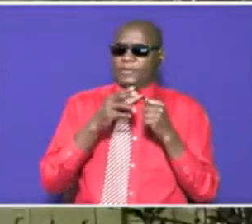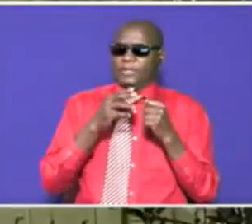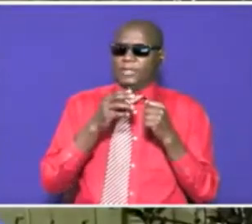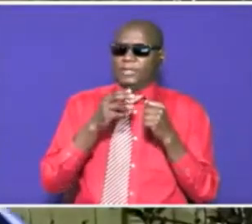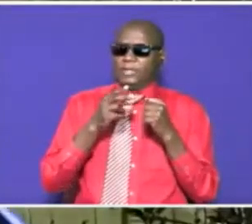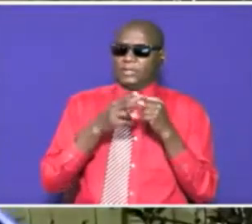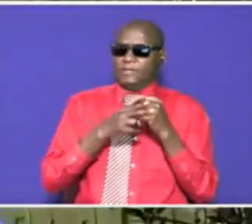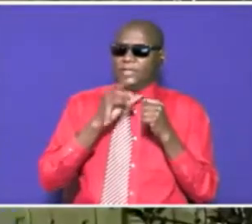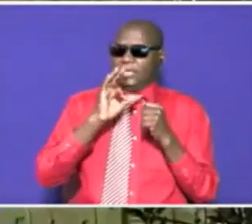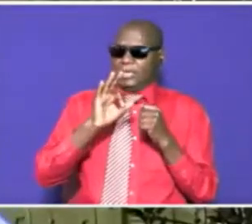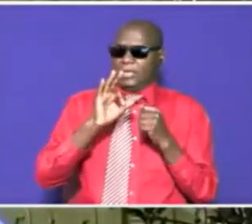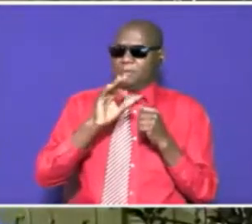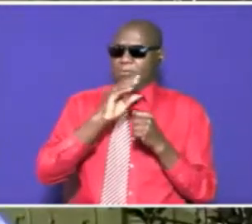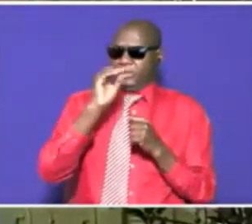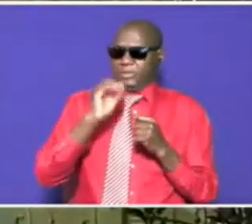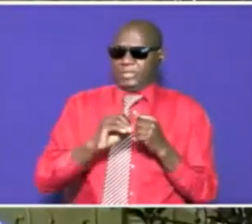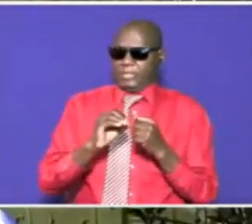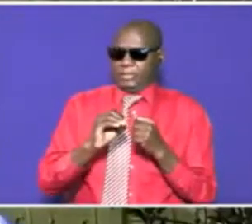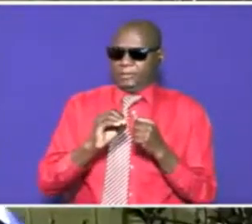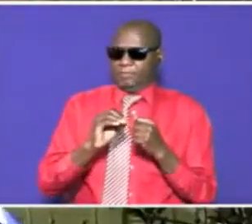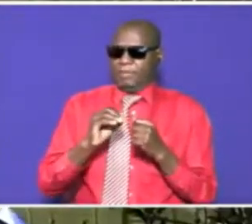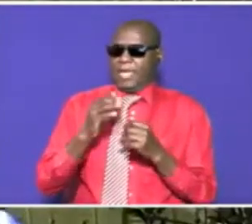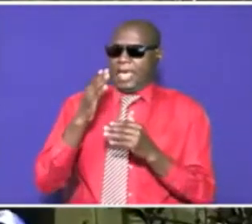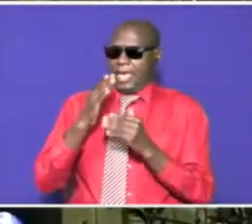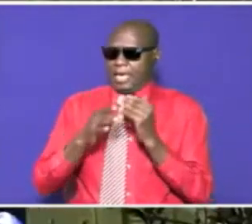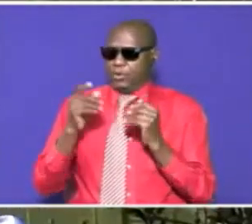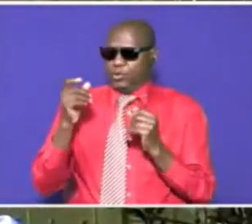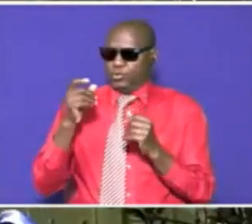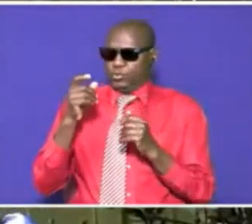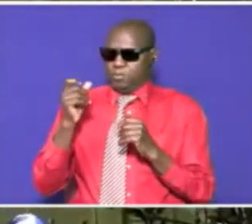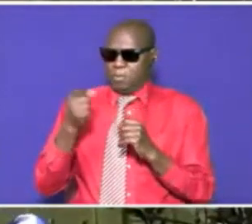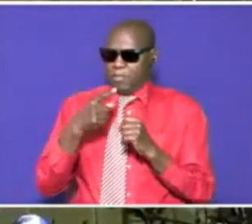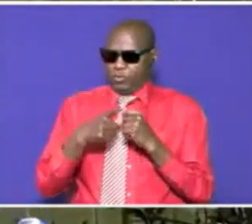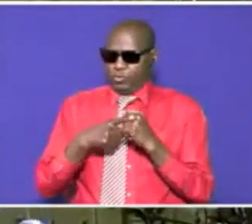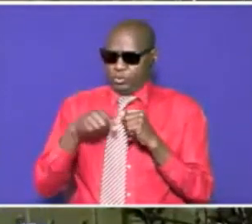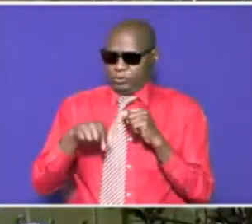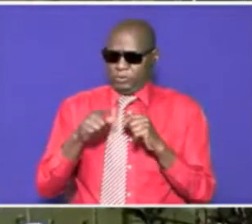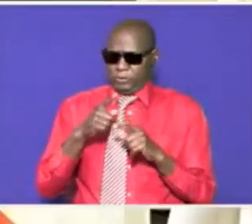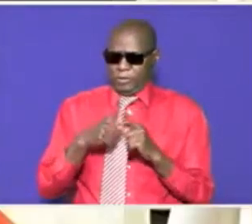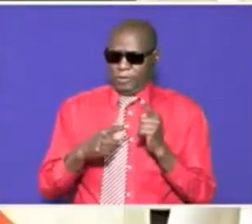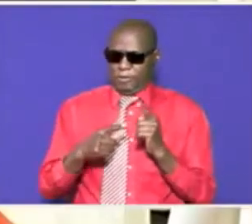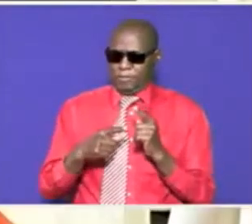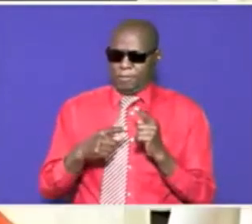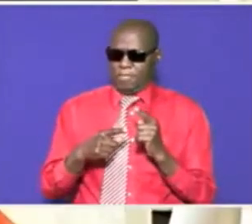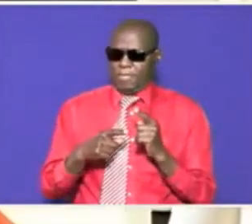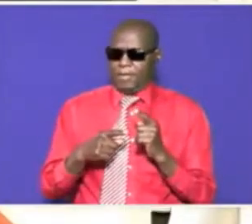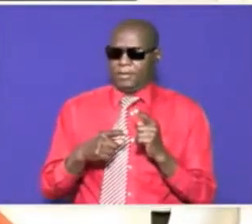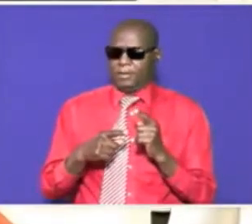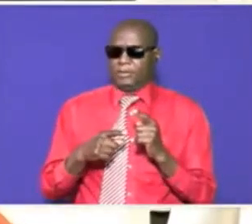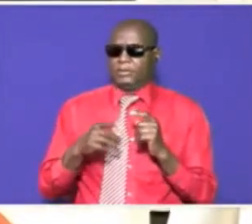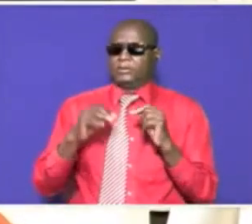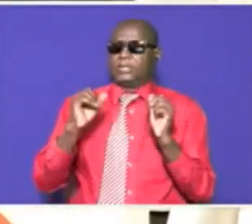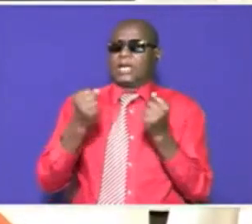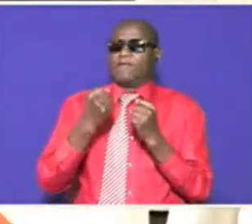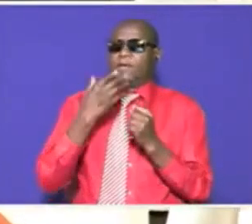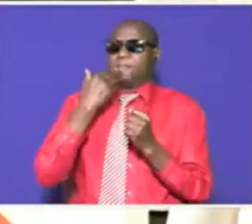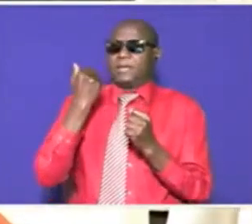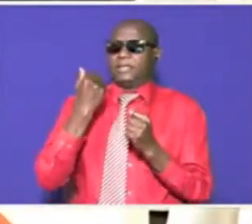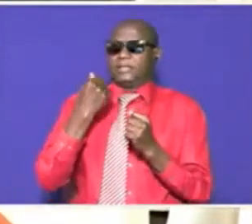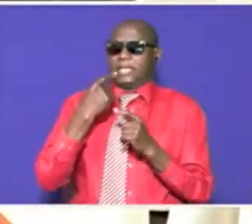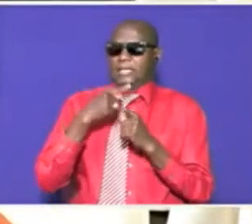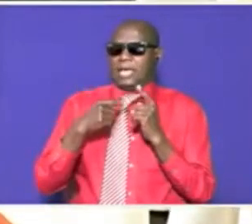73% recovery. By the end of June this year, when I talk of recovery, I'm talking of recovery towards the best year numbers